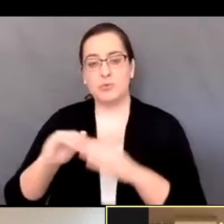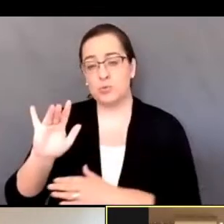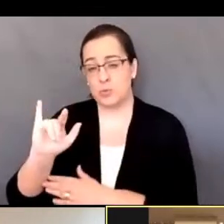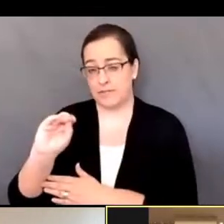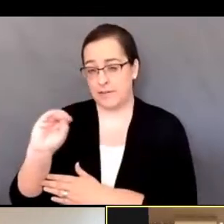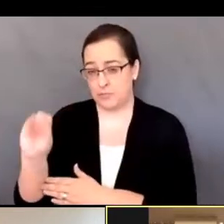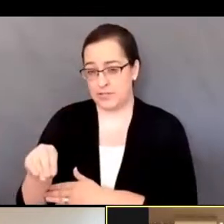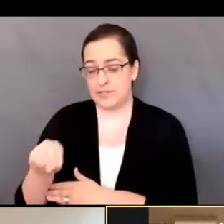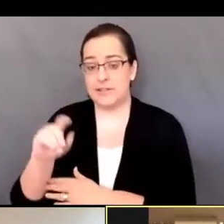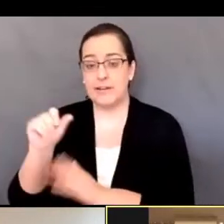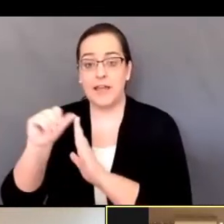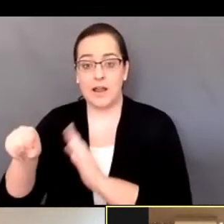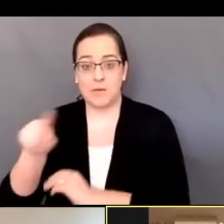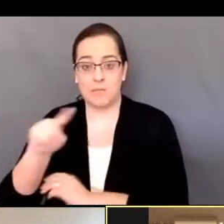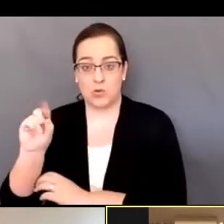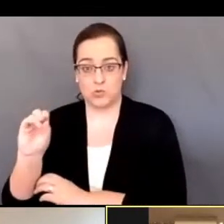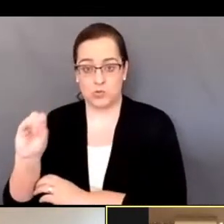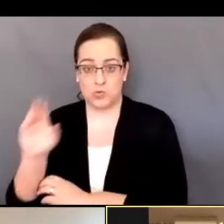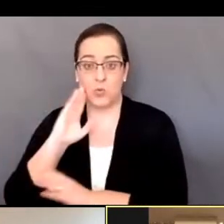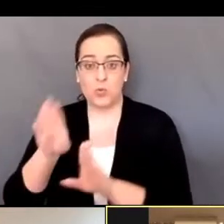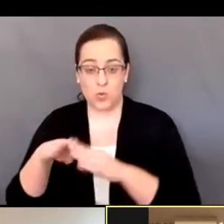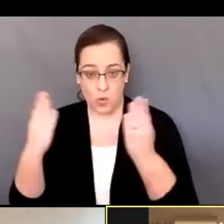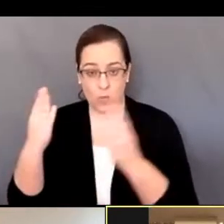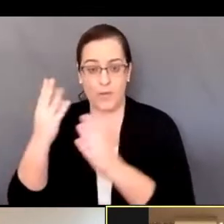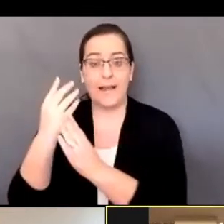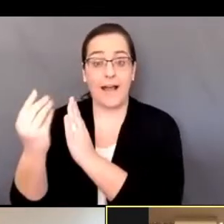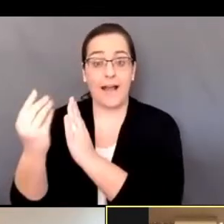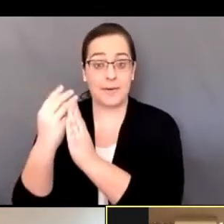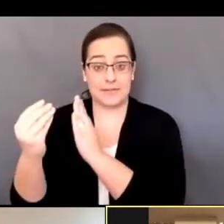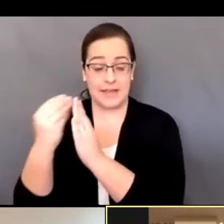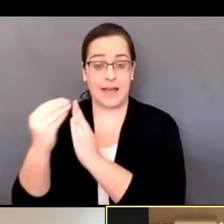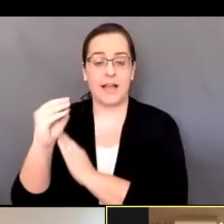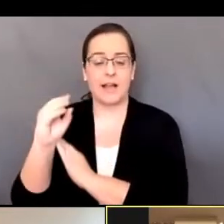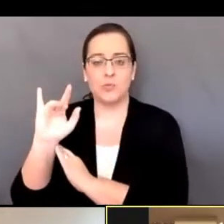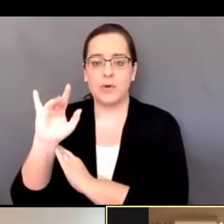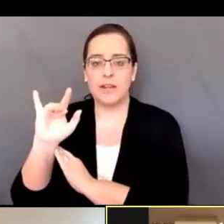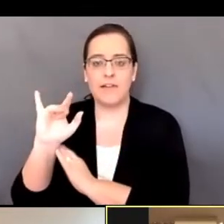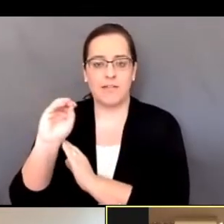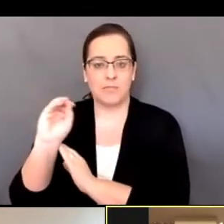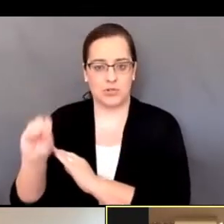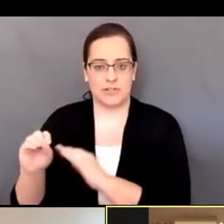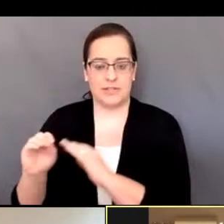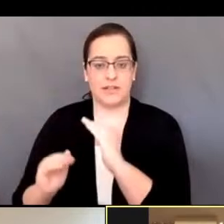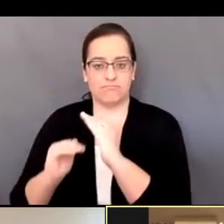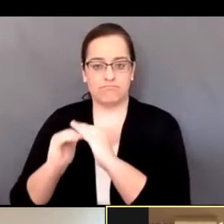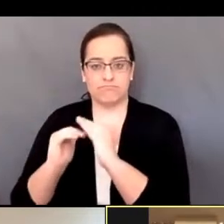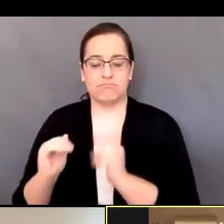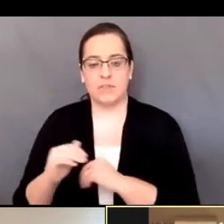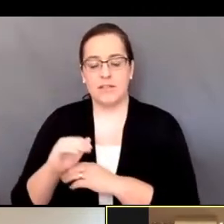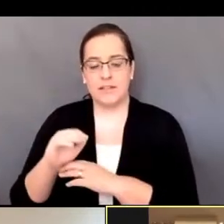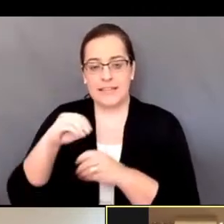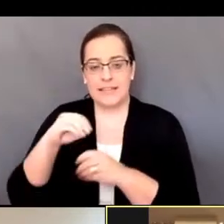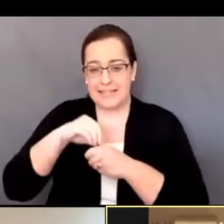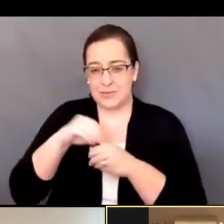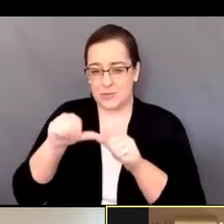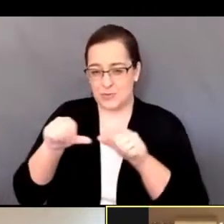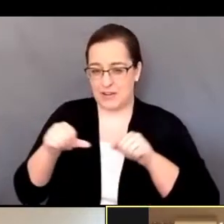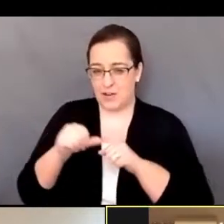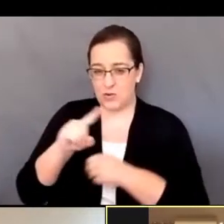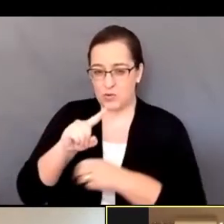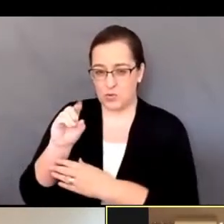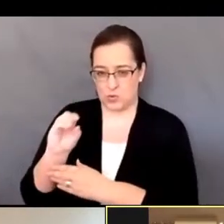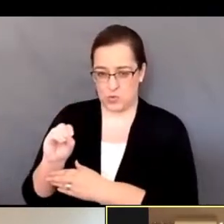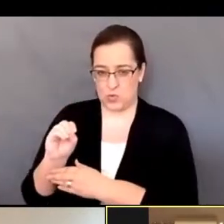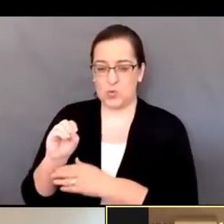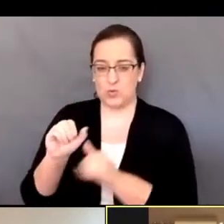The Amarillo Zoo is going to open its outdoor areas at 25% of operating capacity. Indoor areas of the zoo are going